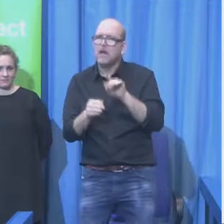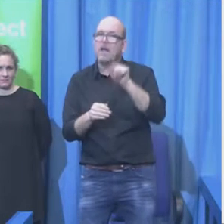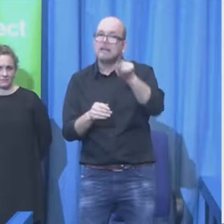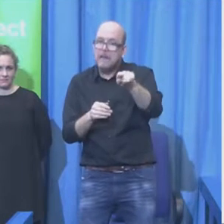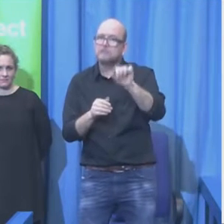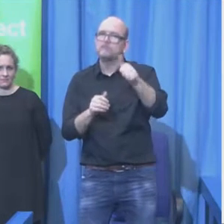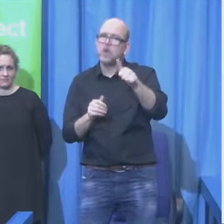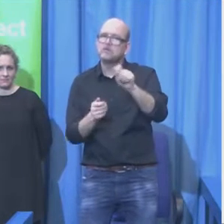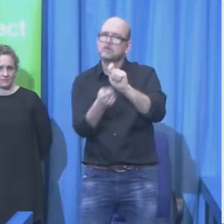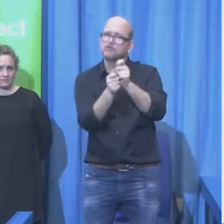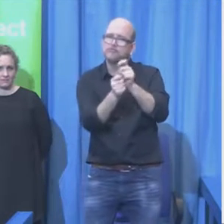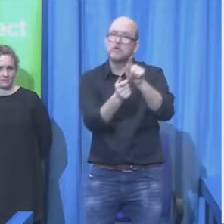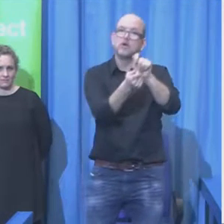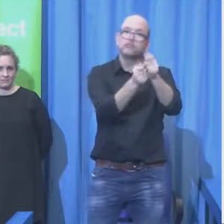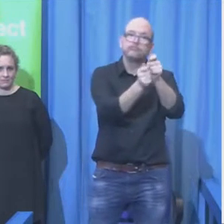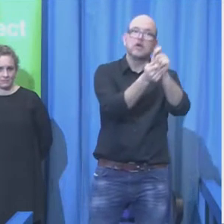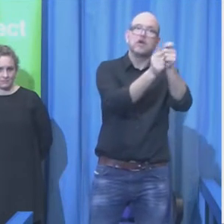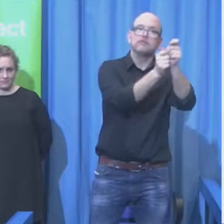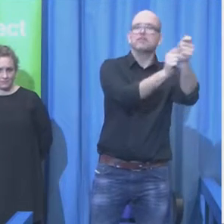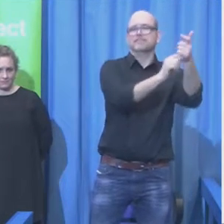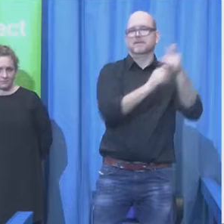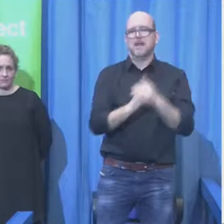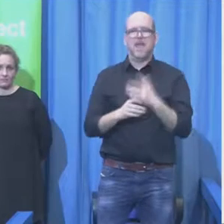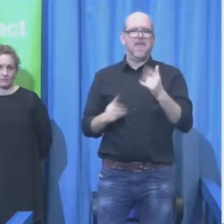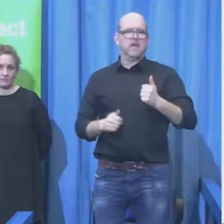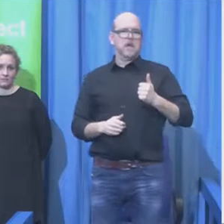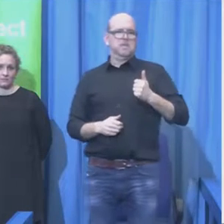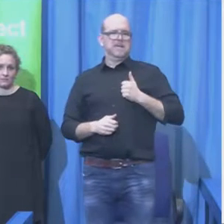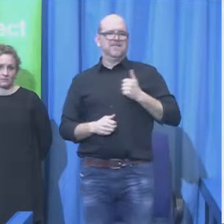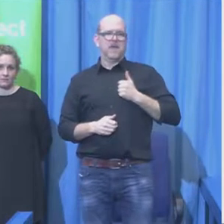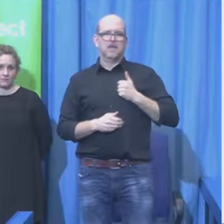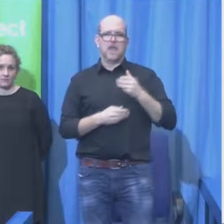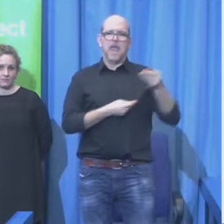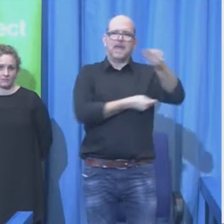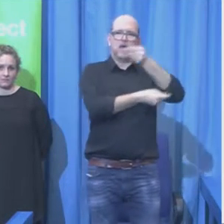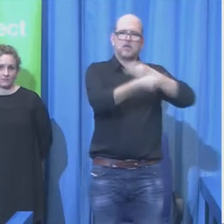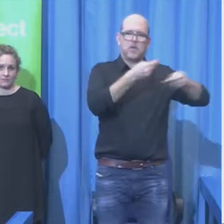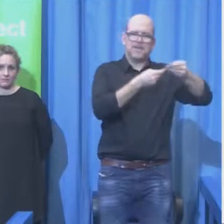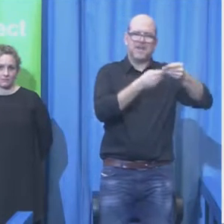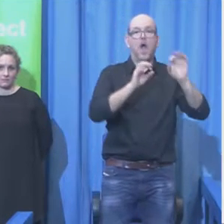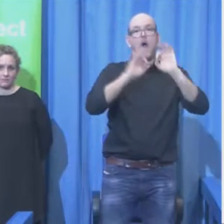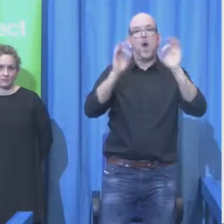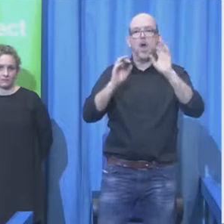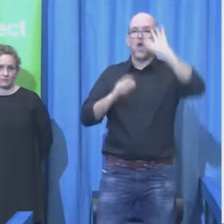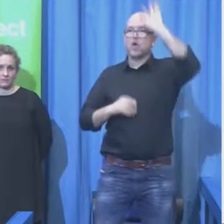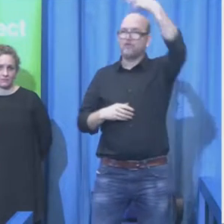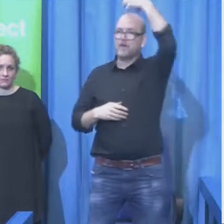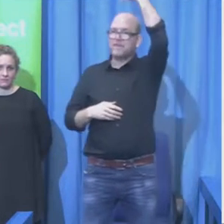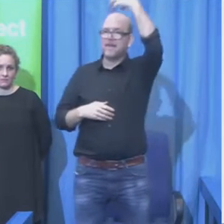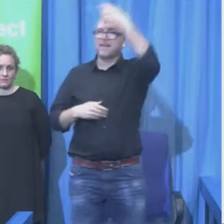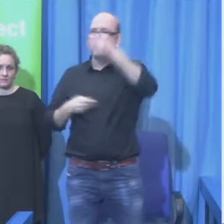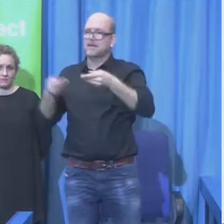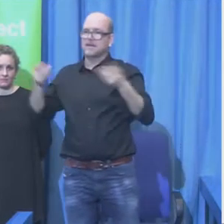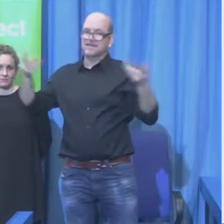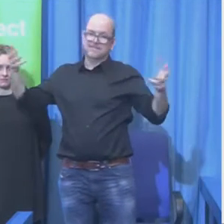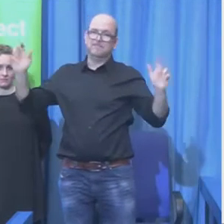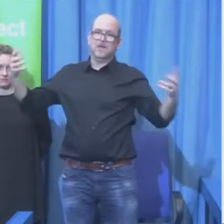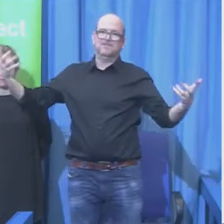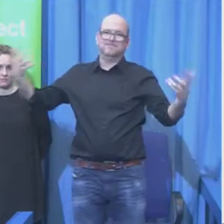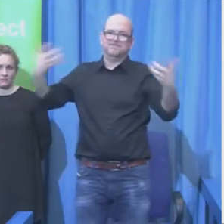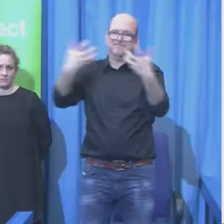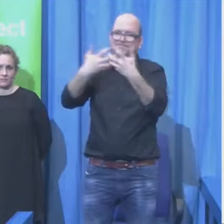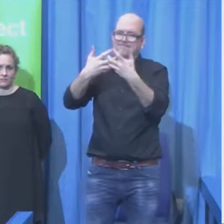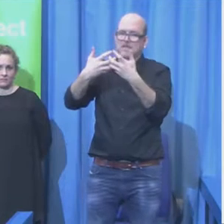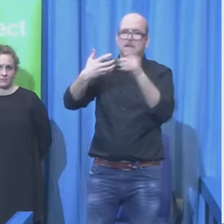will take part in this committee, and it will have a great effect and